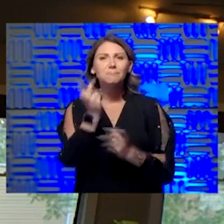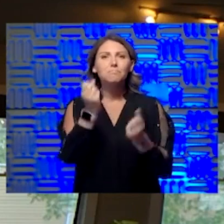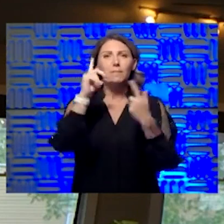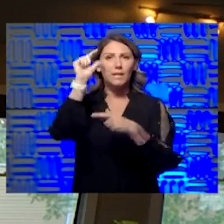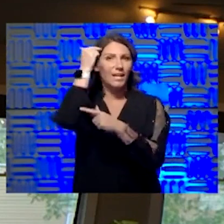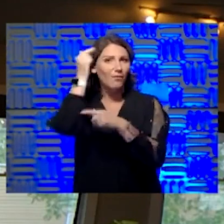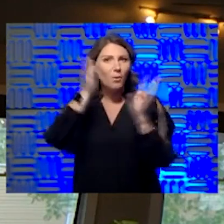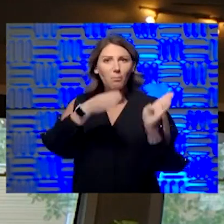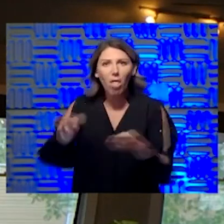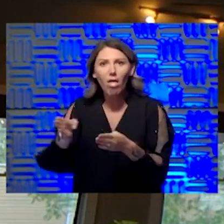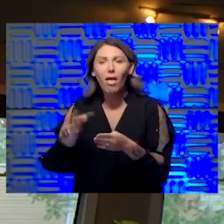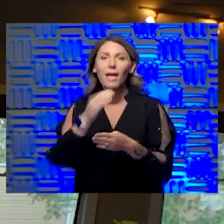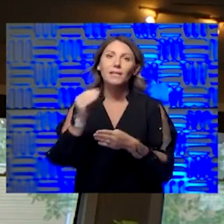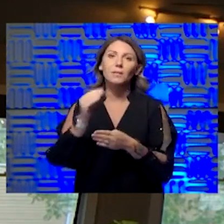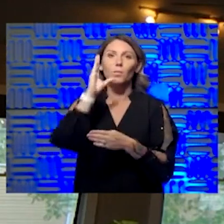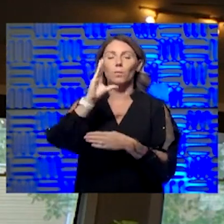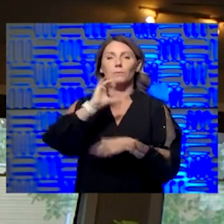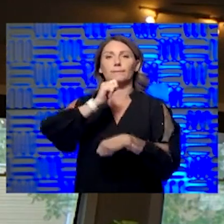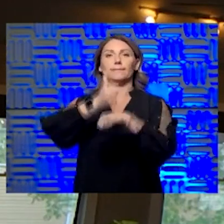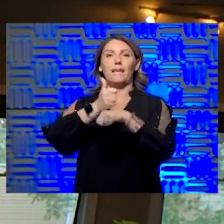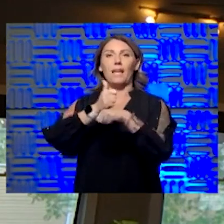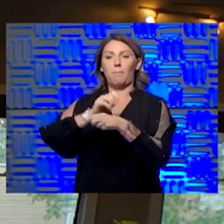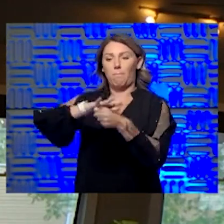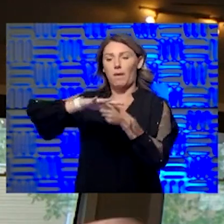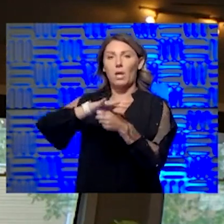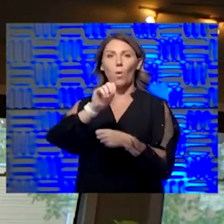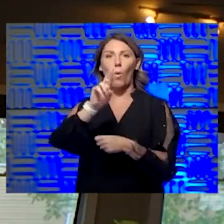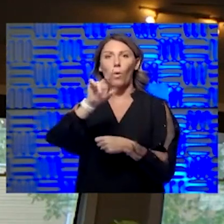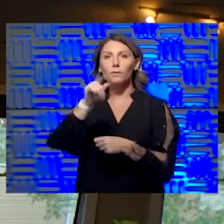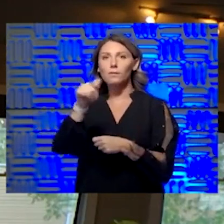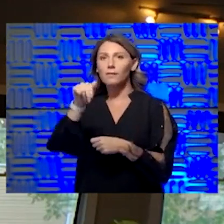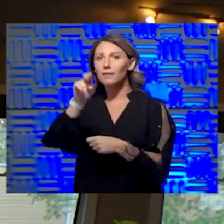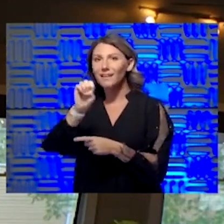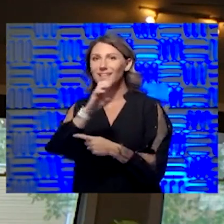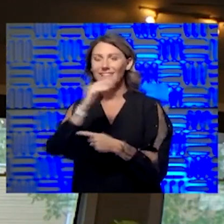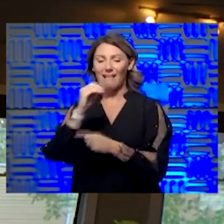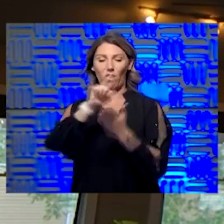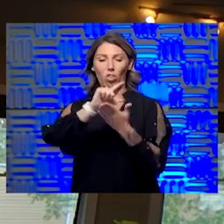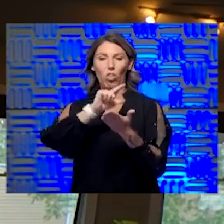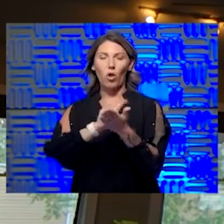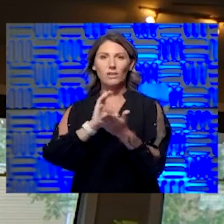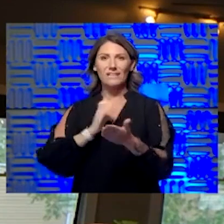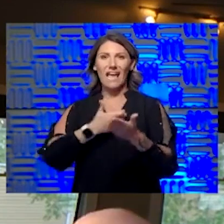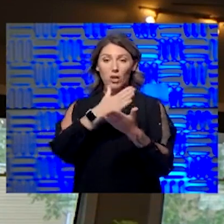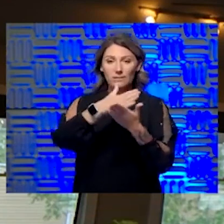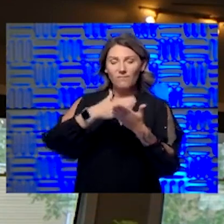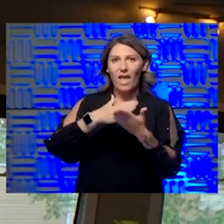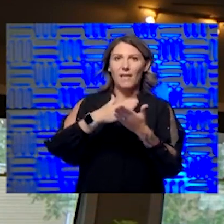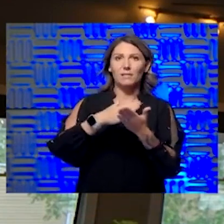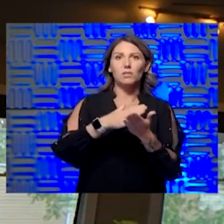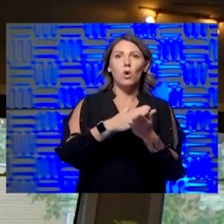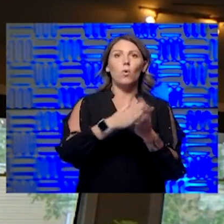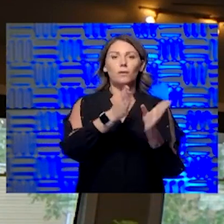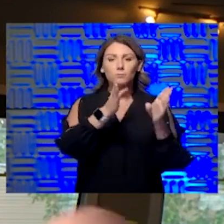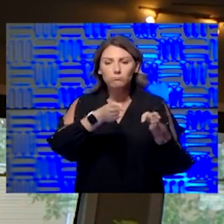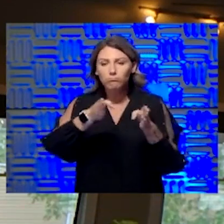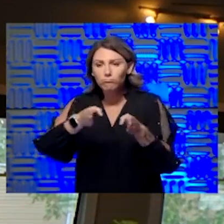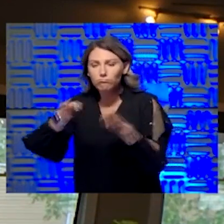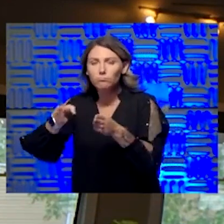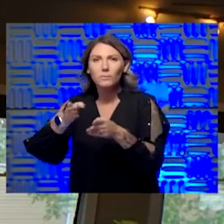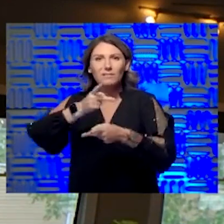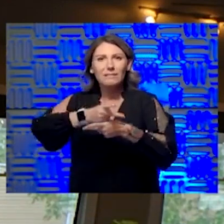what will end up being ordinances and laws, ours is a phased approach. So not all at once, but careful steps